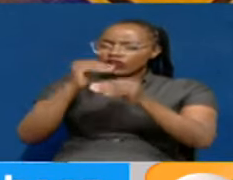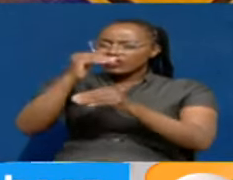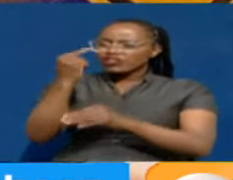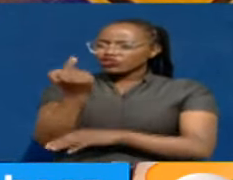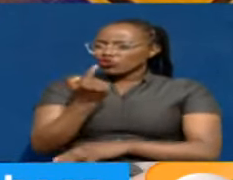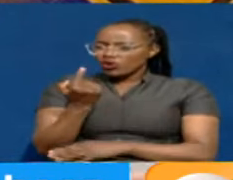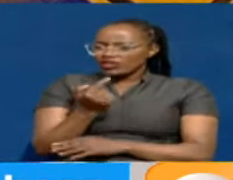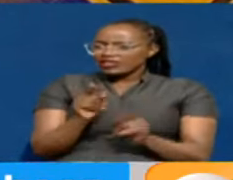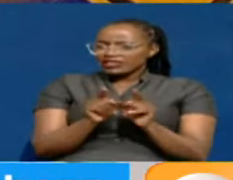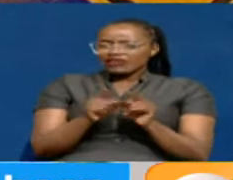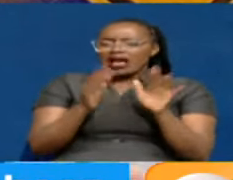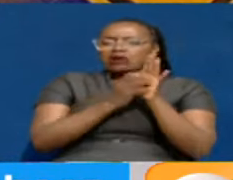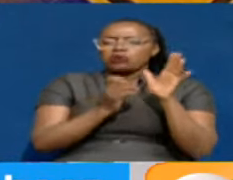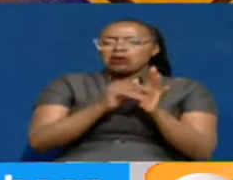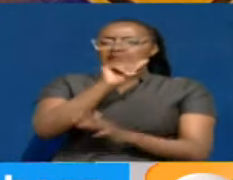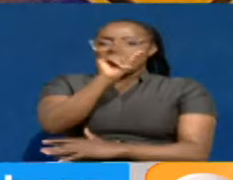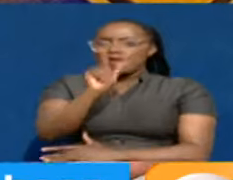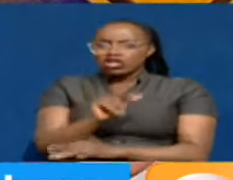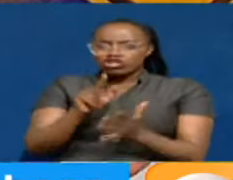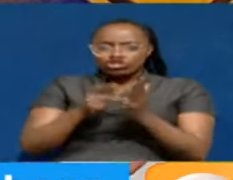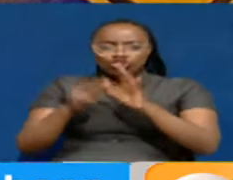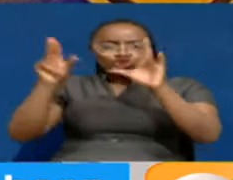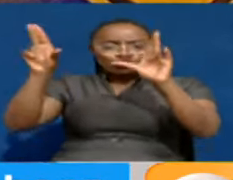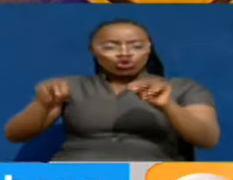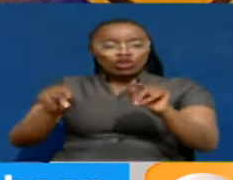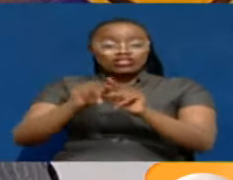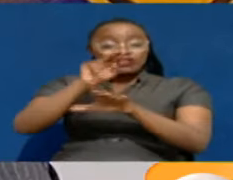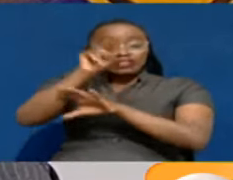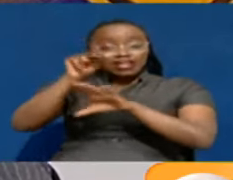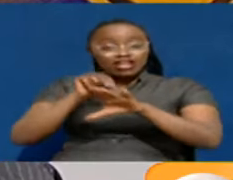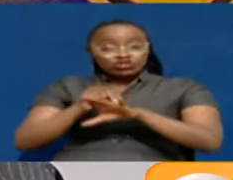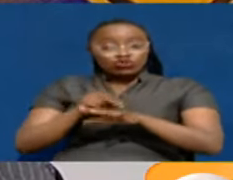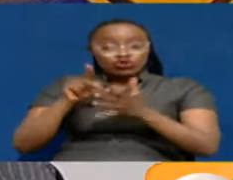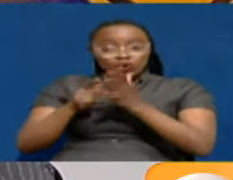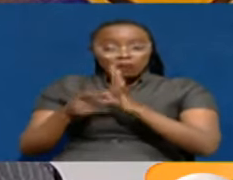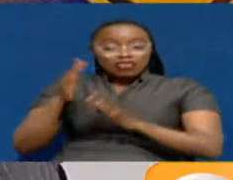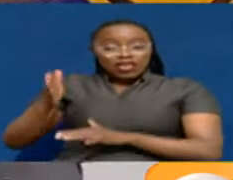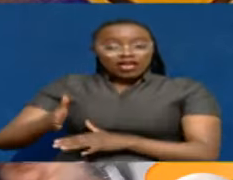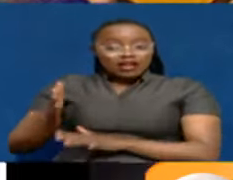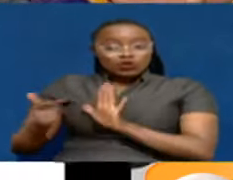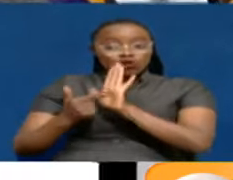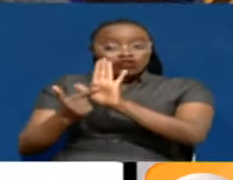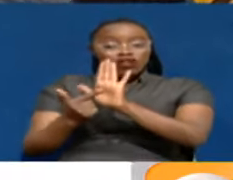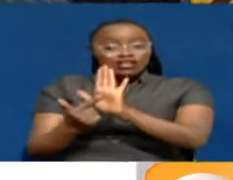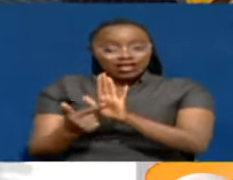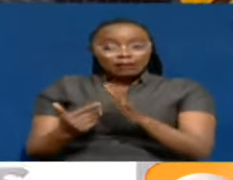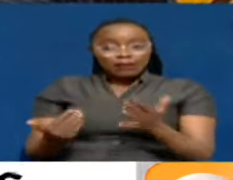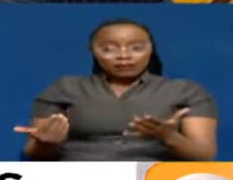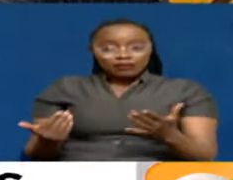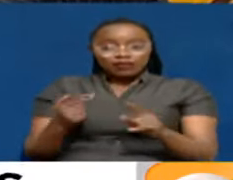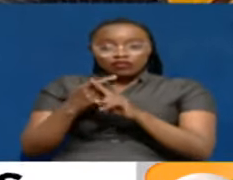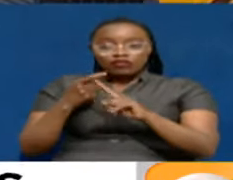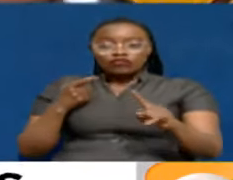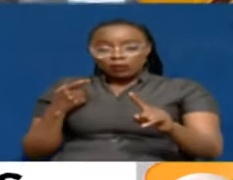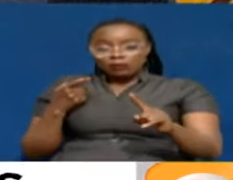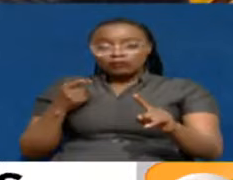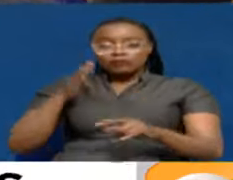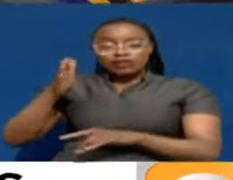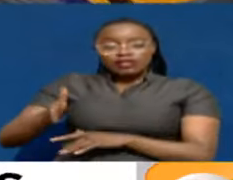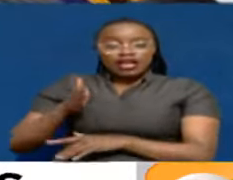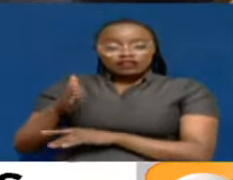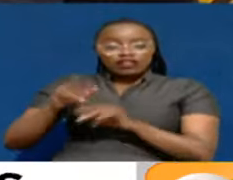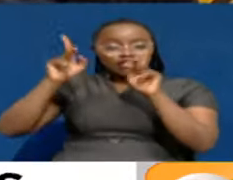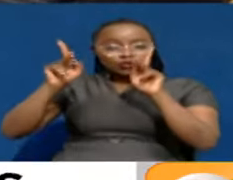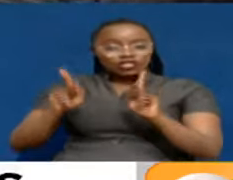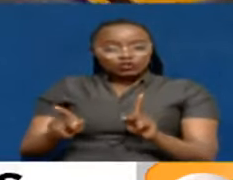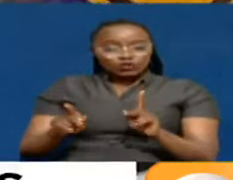not just an Ukambani region project. It's a national project. The railway, for example, from Naivasha to